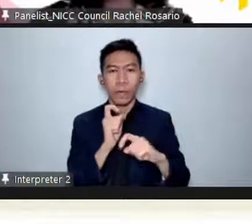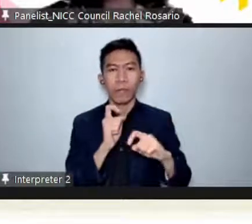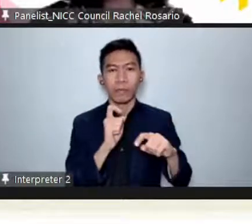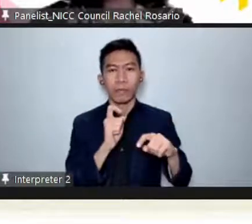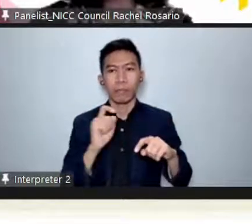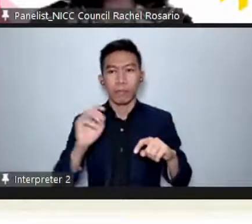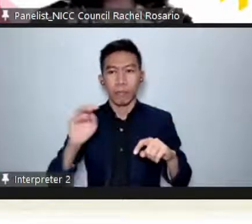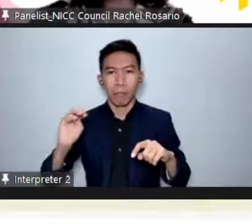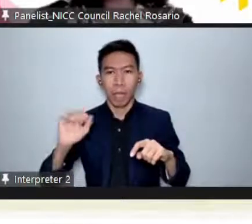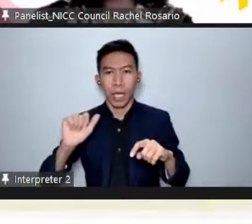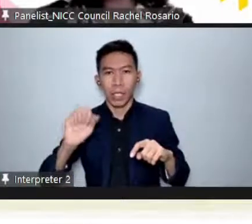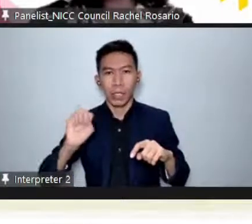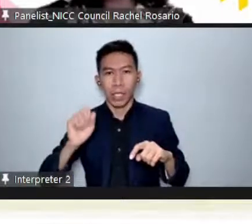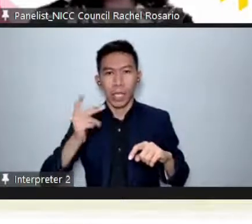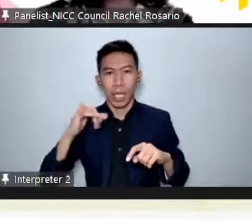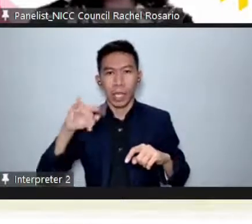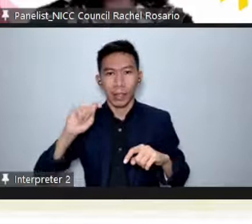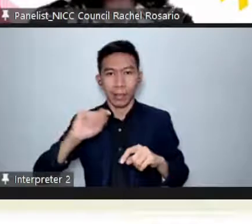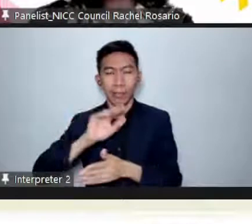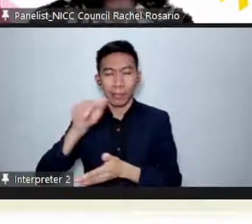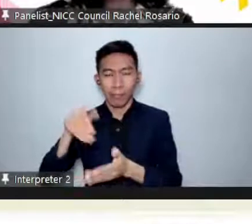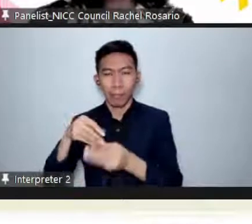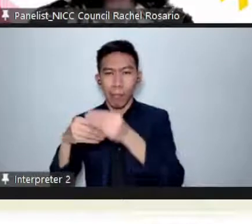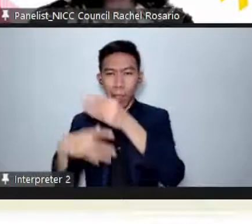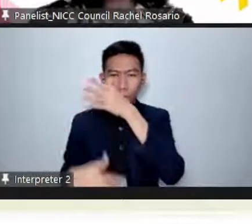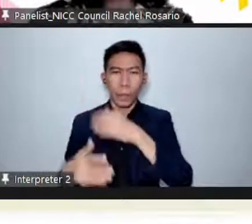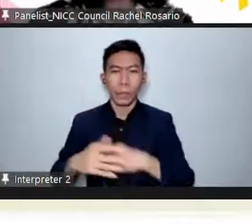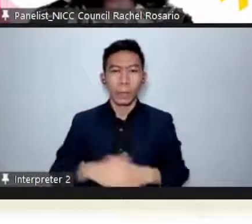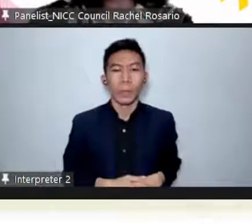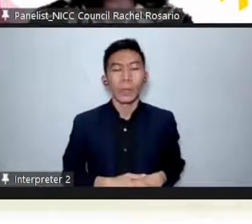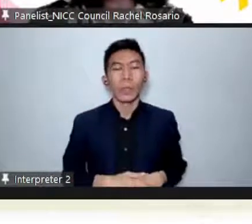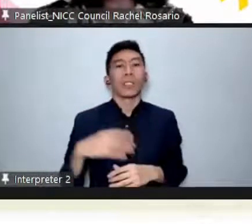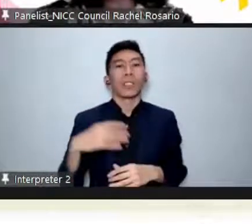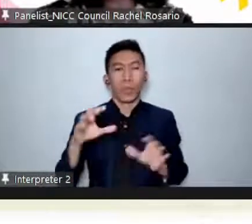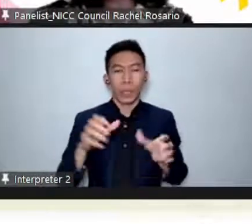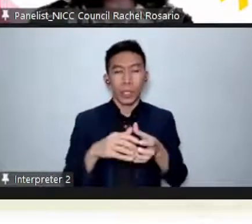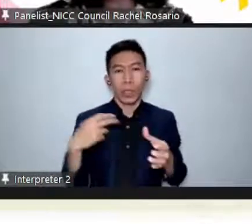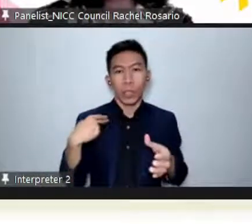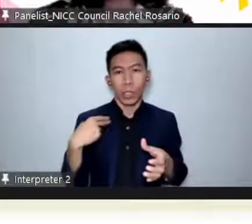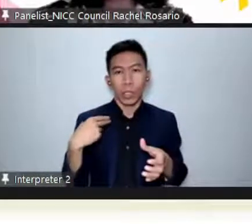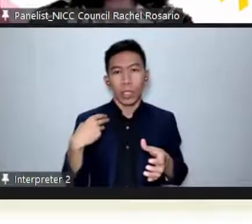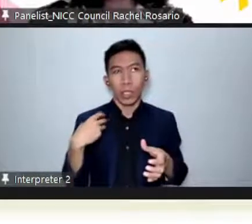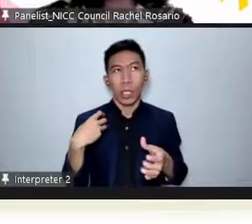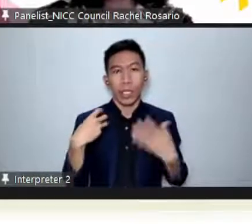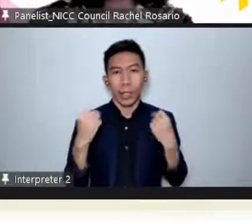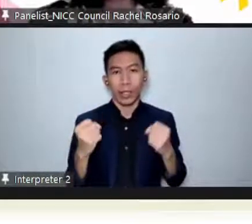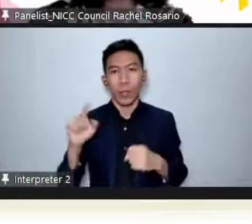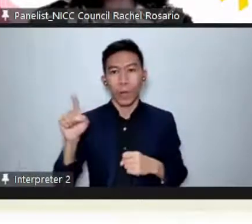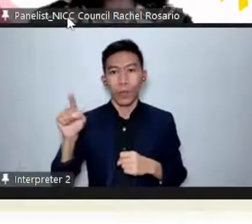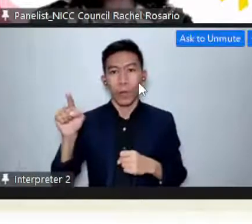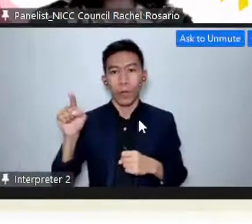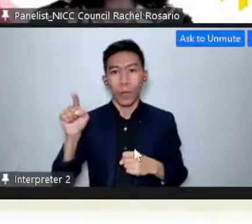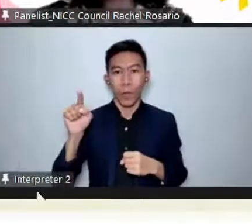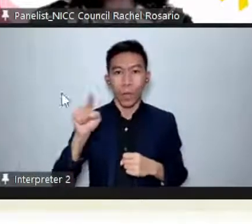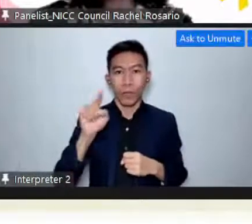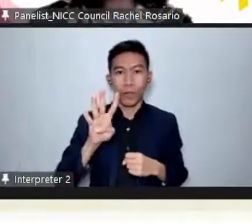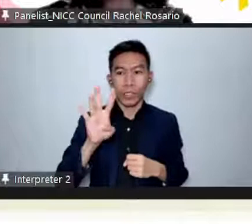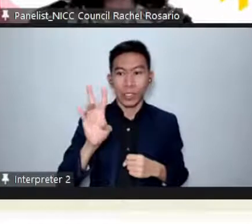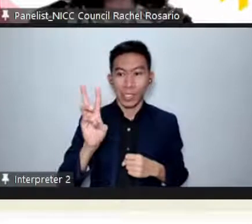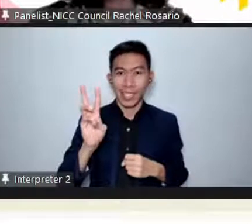centers. The Committee on Health passed Republic Act 11463, or the Malasakit Centers